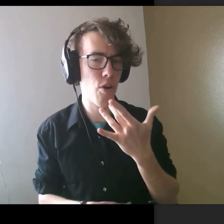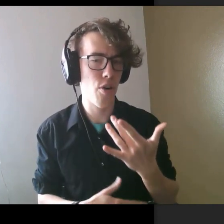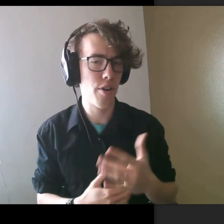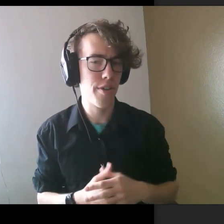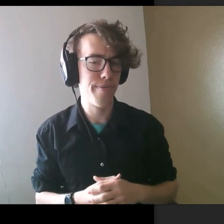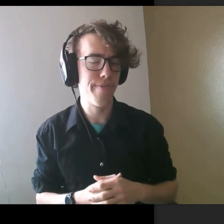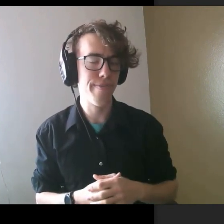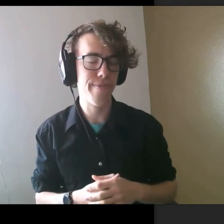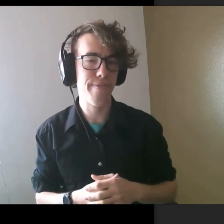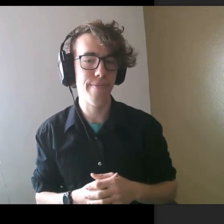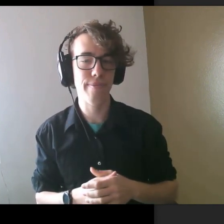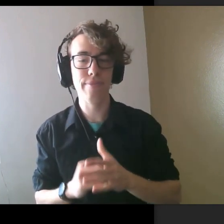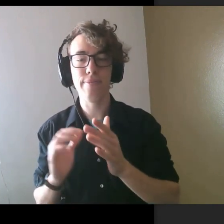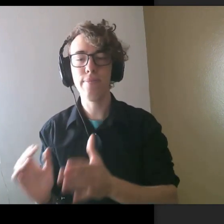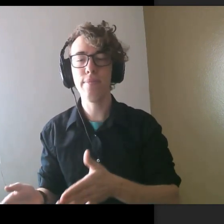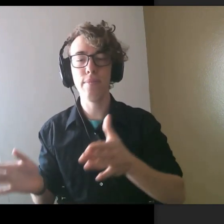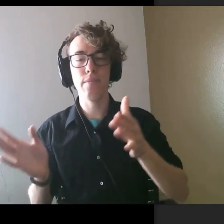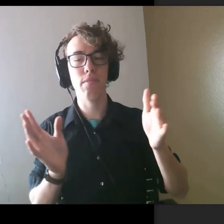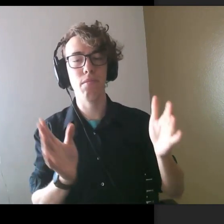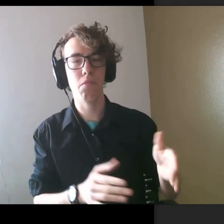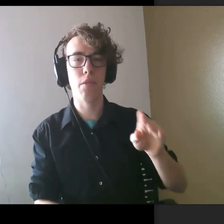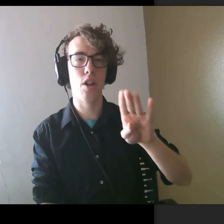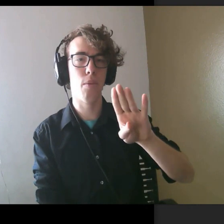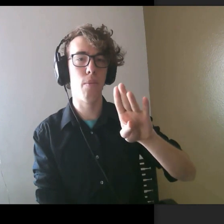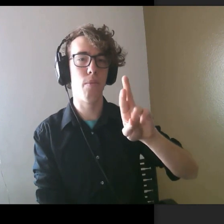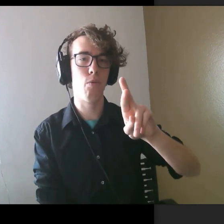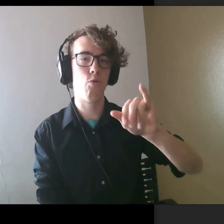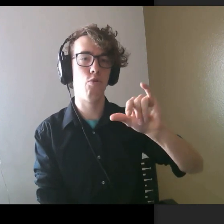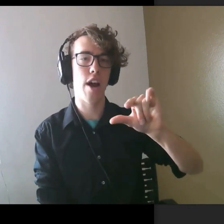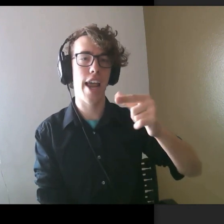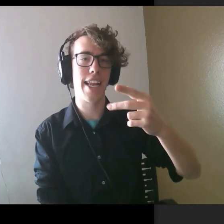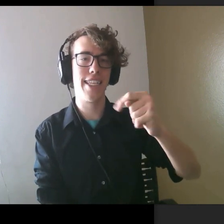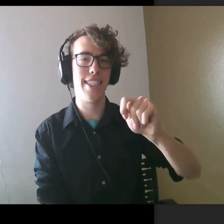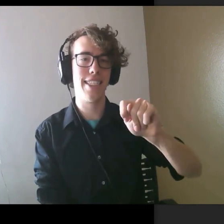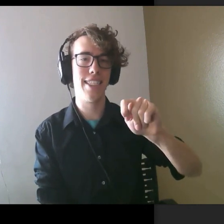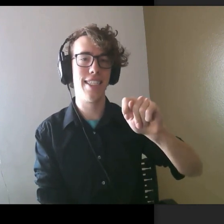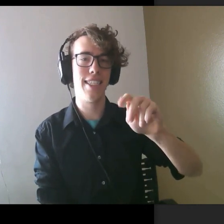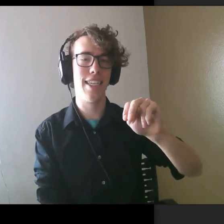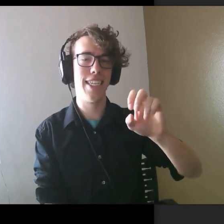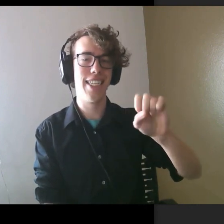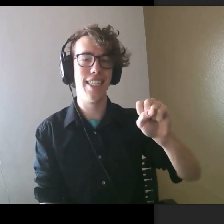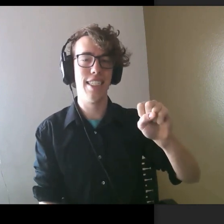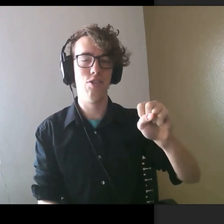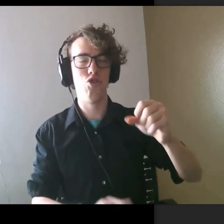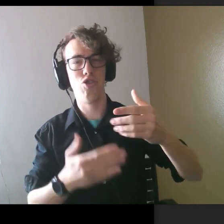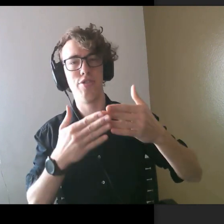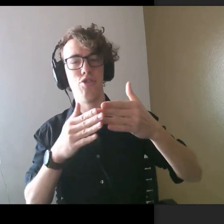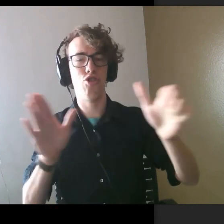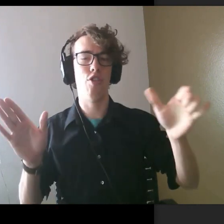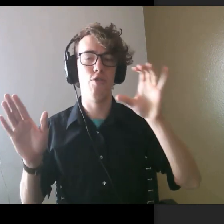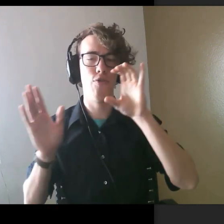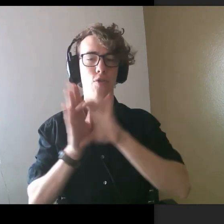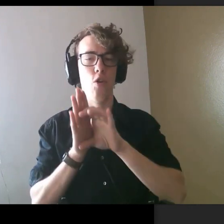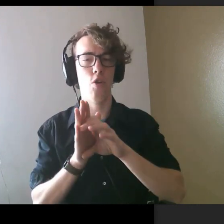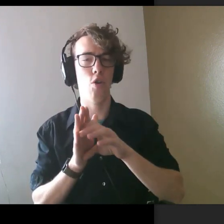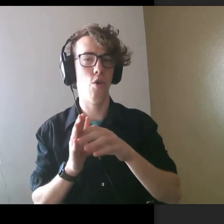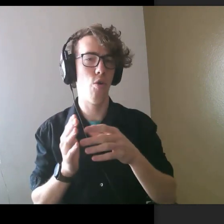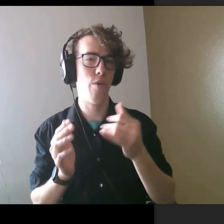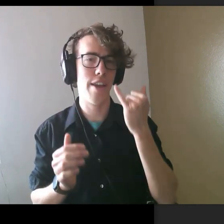bright or too dark. Brightness, the overall picture, the darks and the lights, if they're